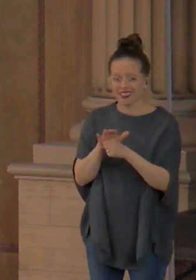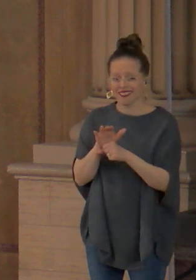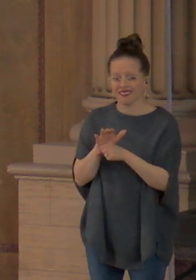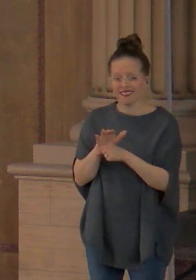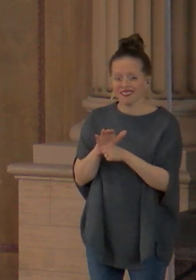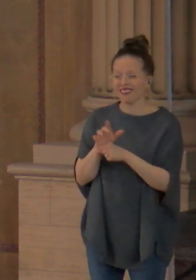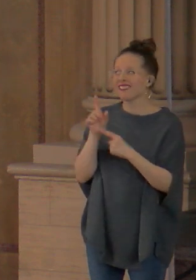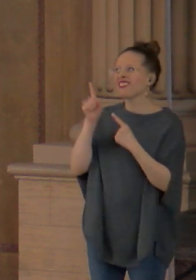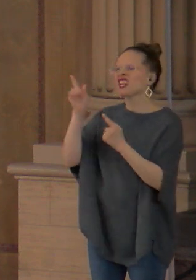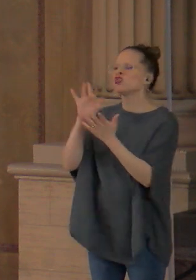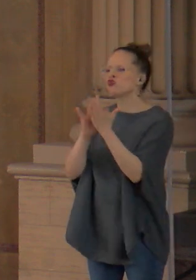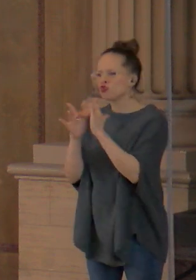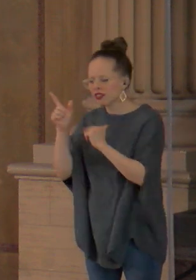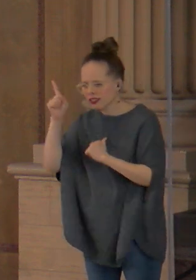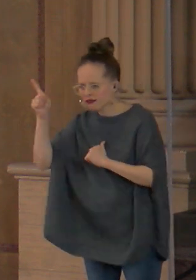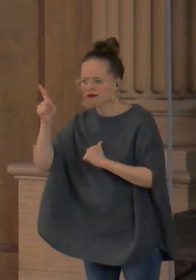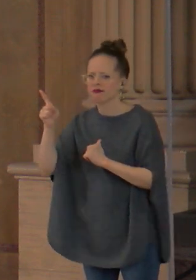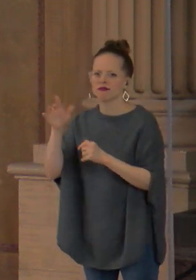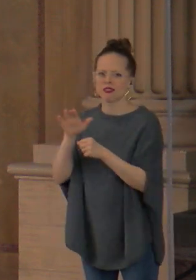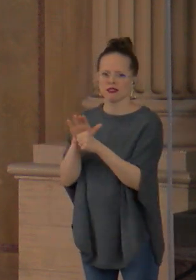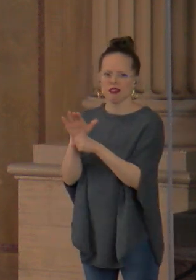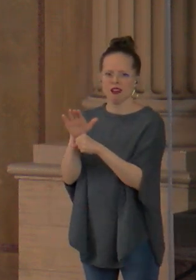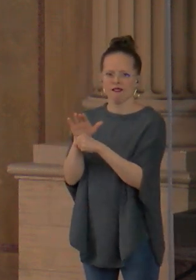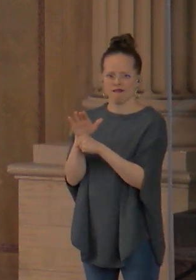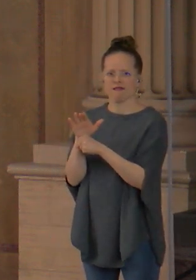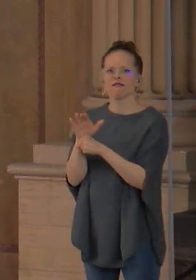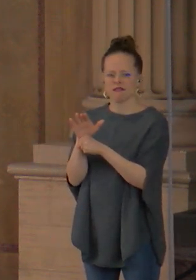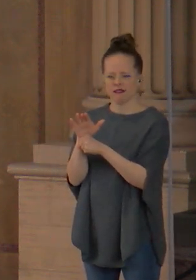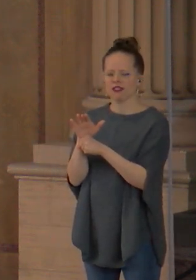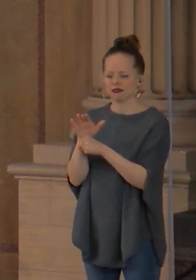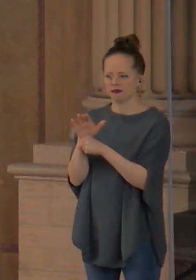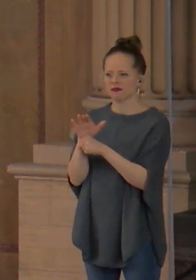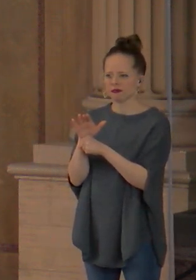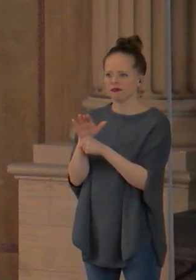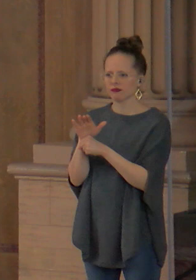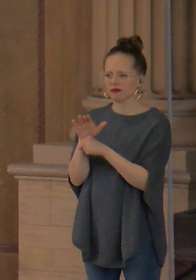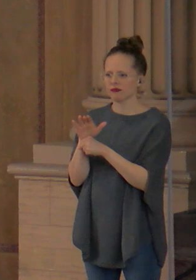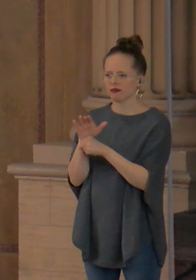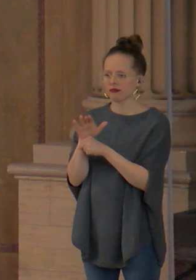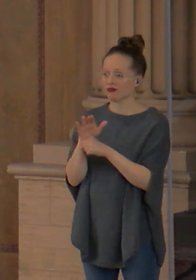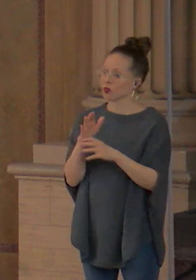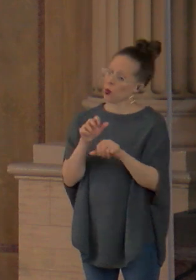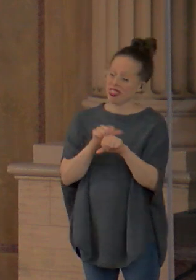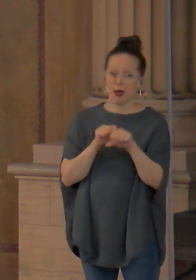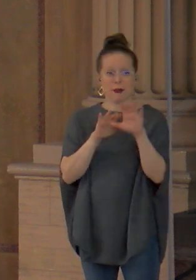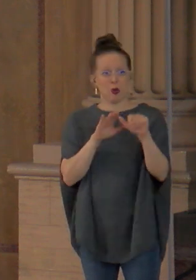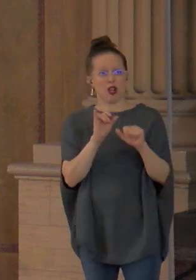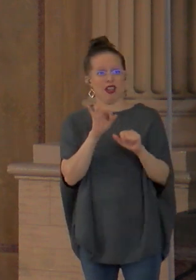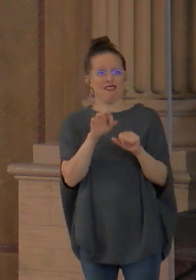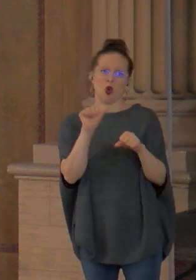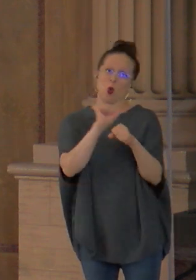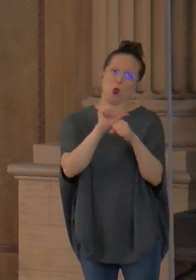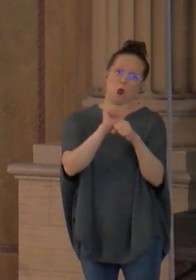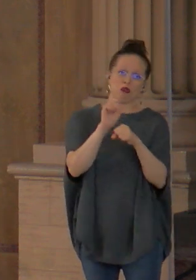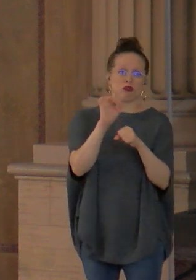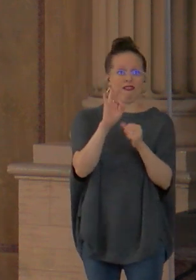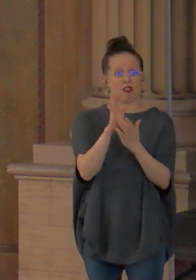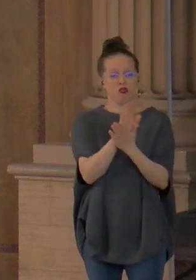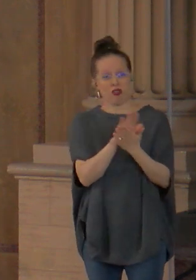If you have faith, you can say to that mountain, the mountain of works righteousness, the temple mountain, throw yourself into the sea.